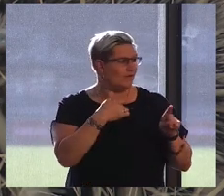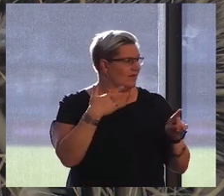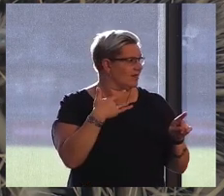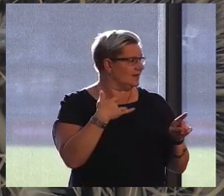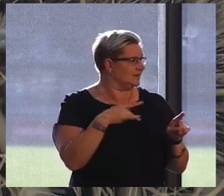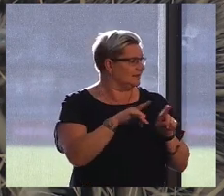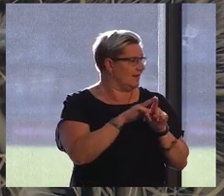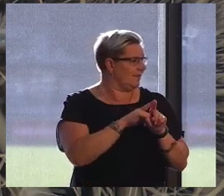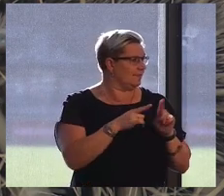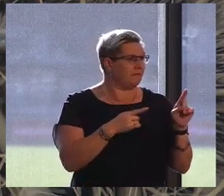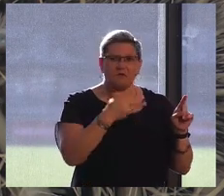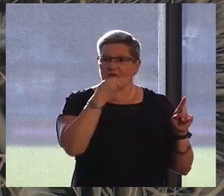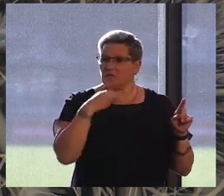hands.